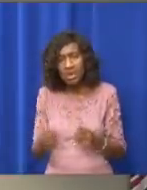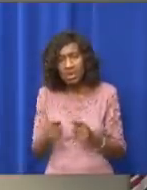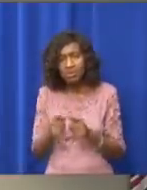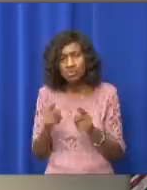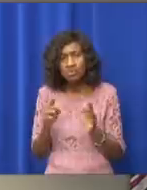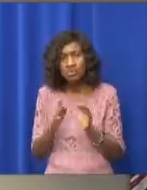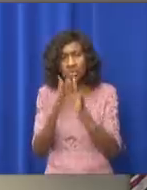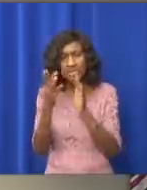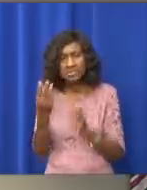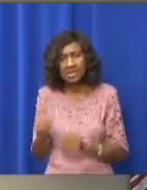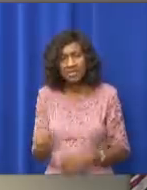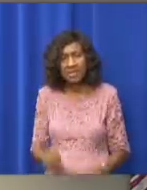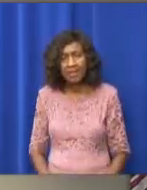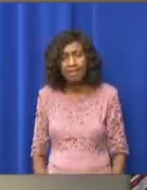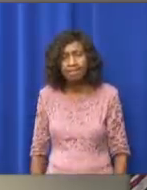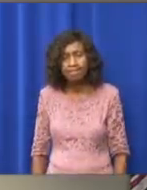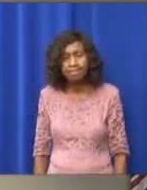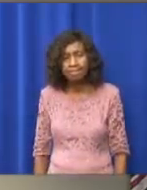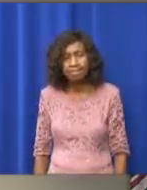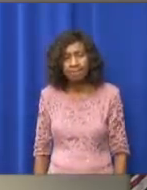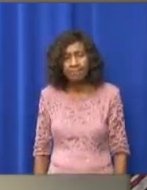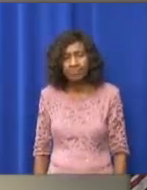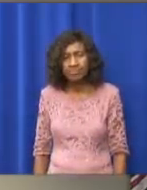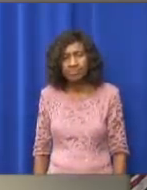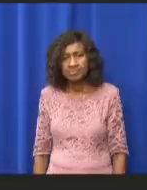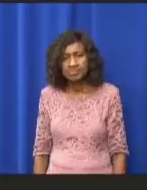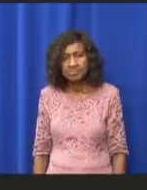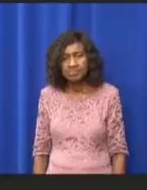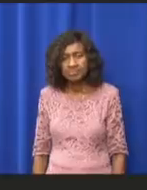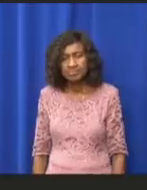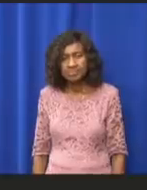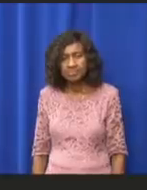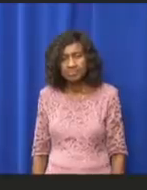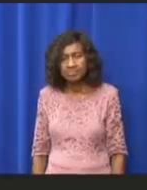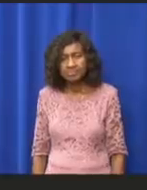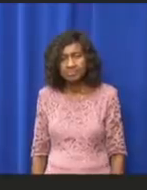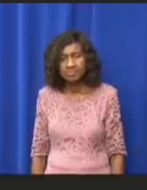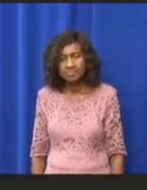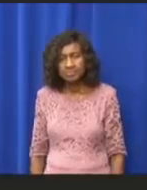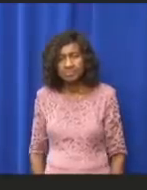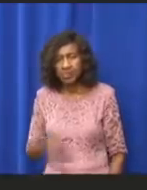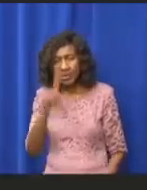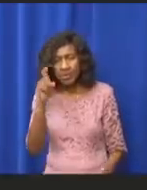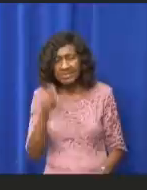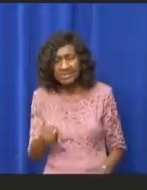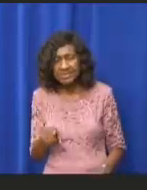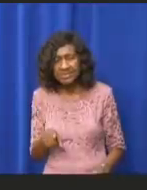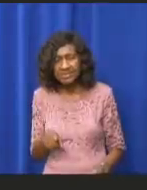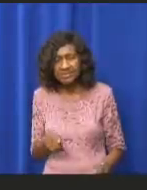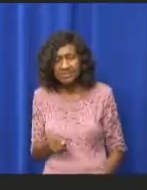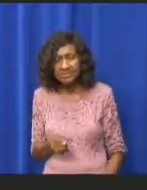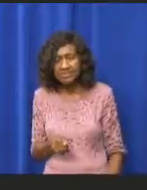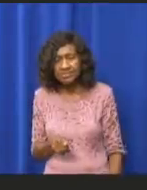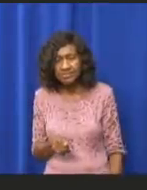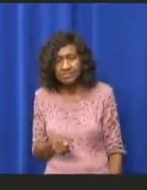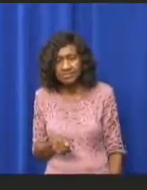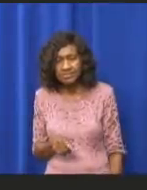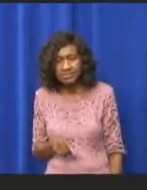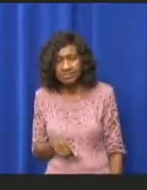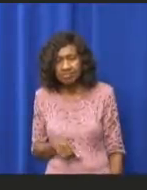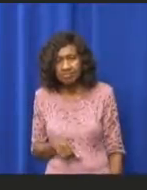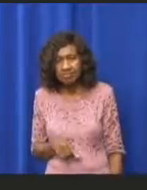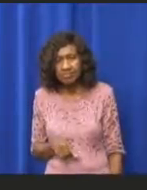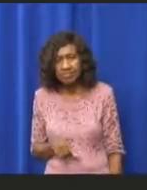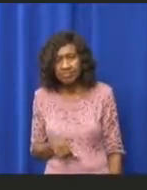Okay, thank you for that. And while I've got the health minister, at what point are you